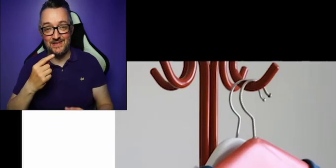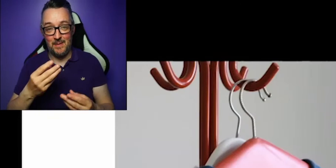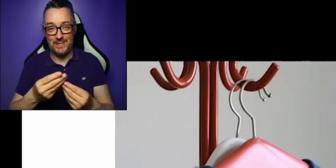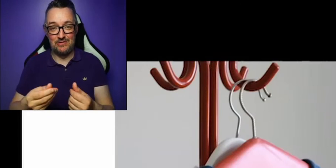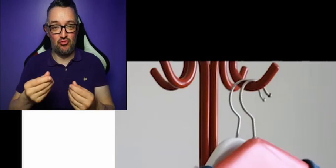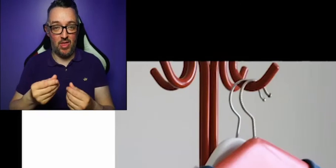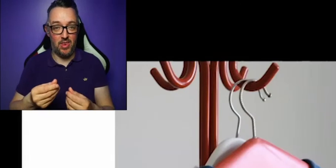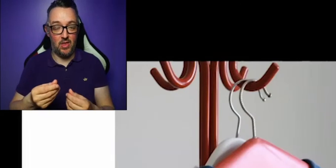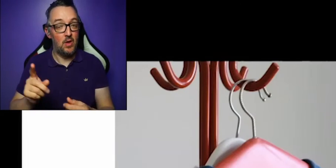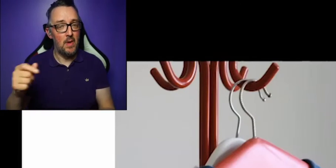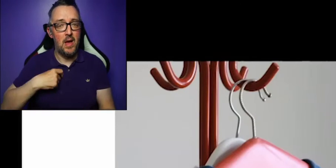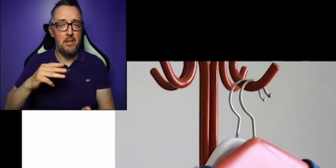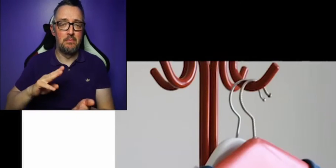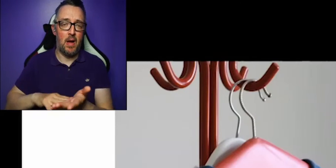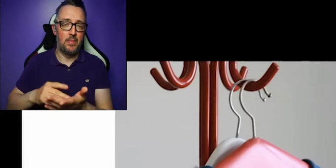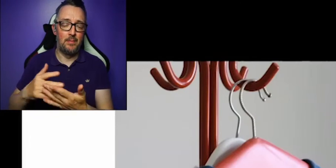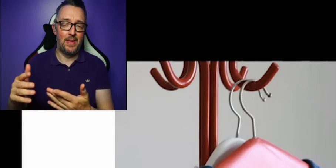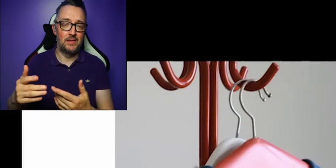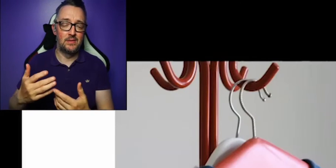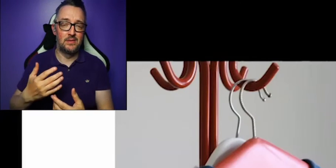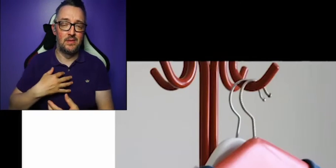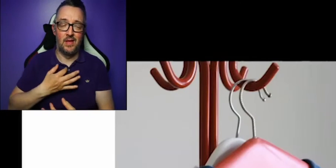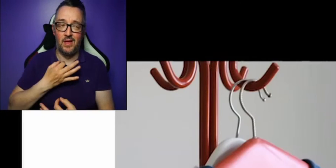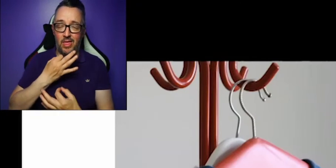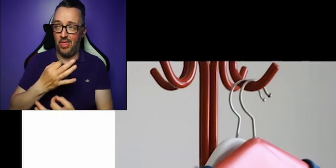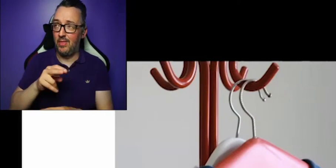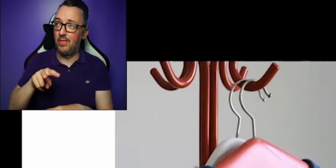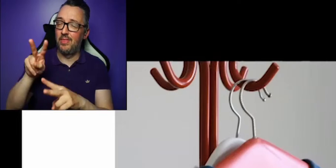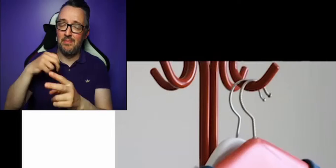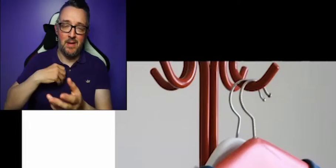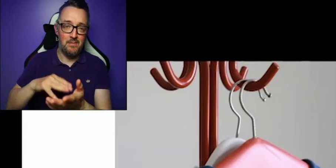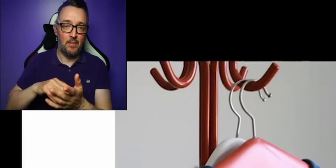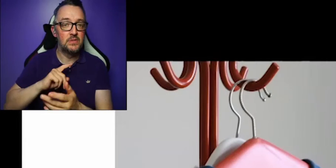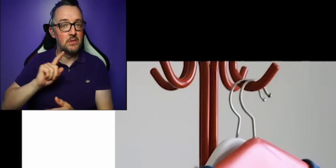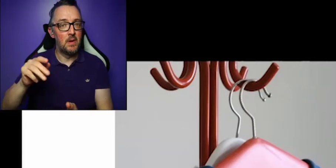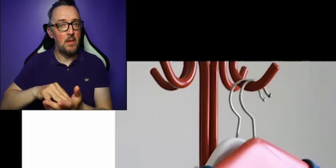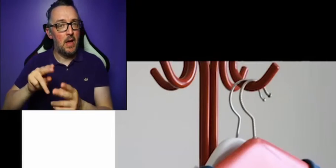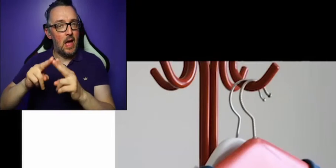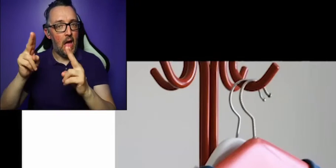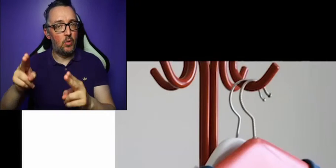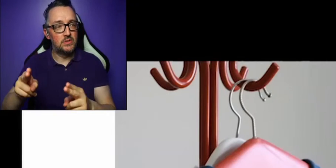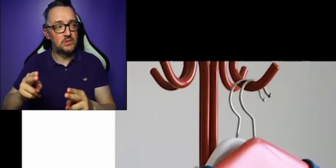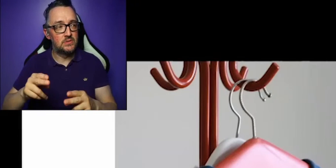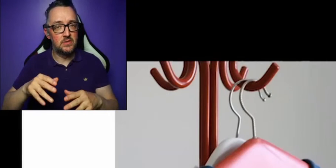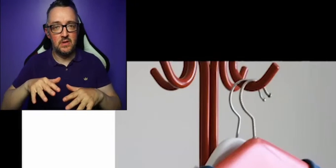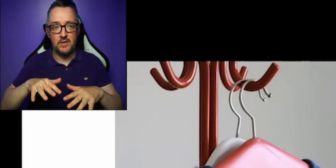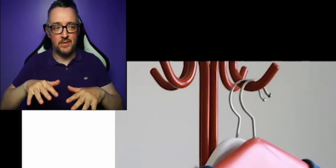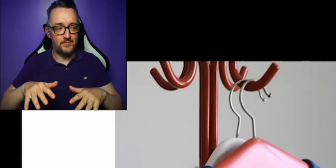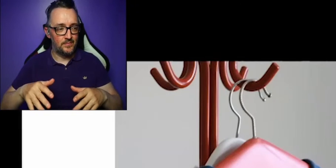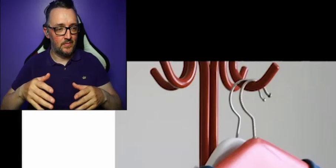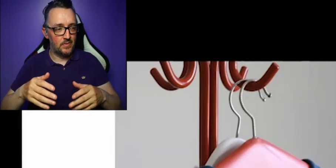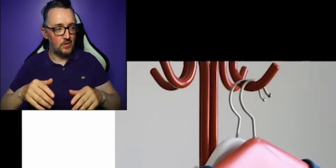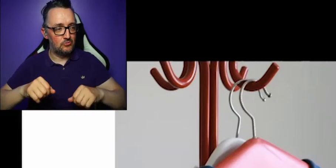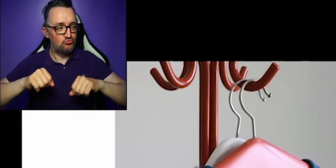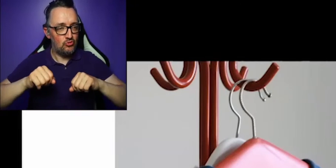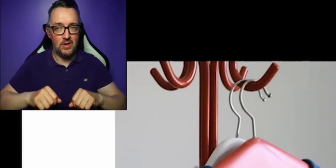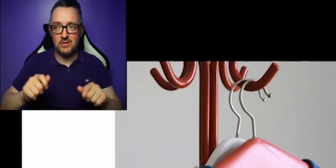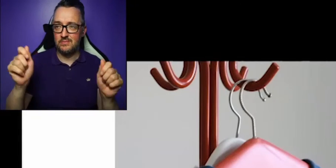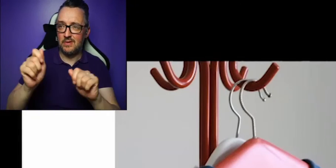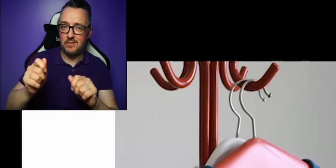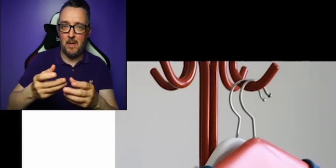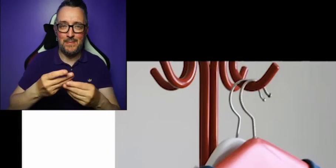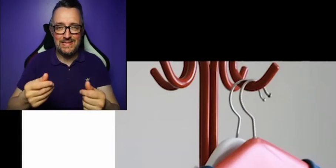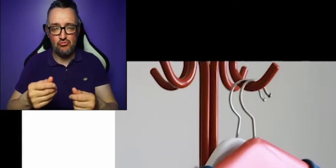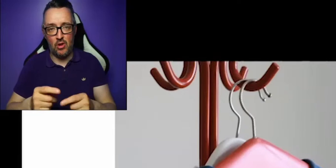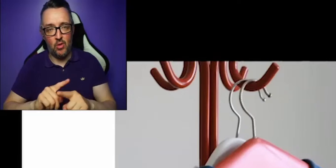so inspired me growing up in the houses that she's furnished, because she had such extraordinary kind